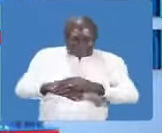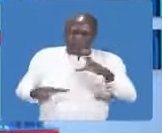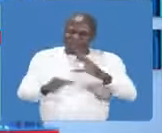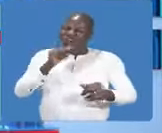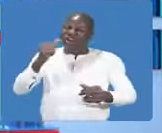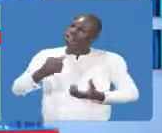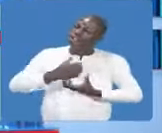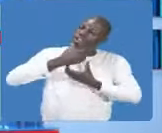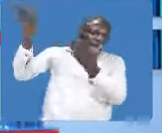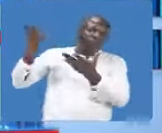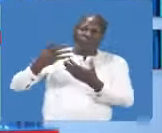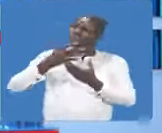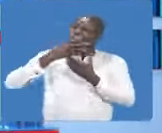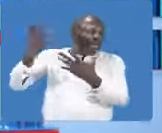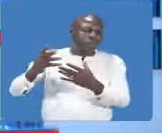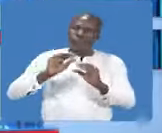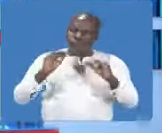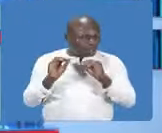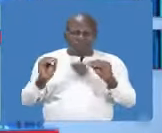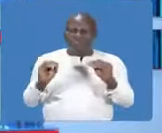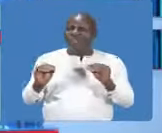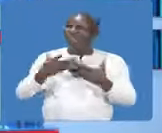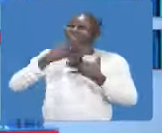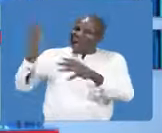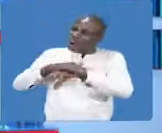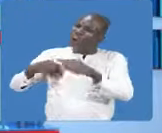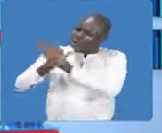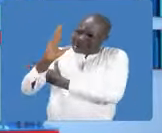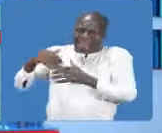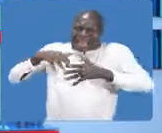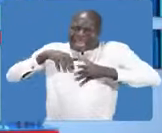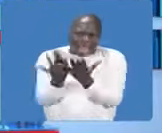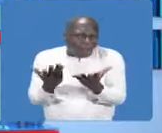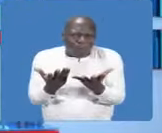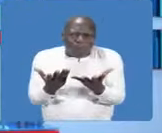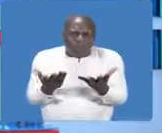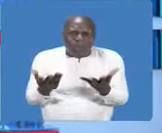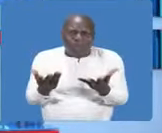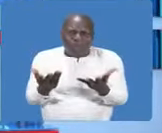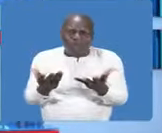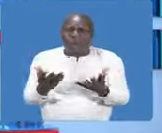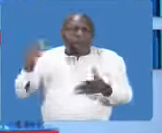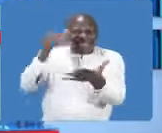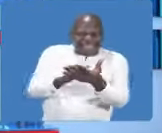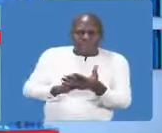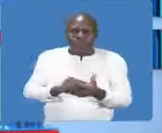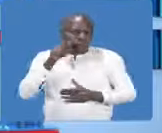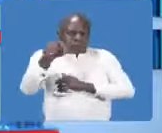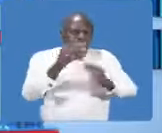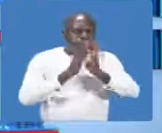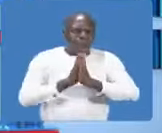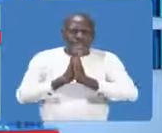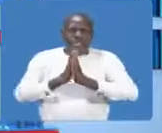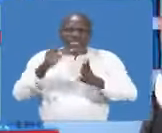e bible kwan so ye tietiem ngunya nkopon so na o keke mu agu hwan so e wo mpae bom afa mi bi sa wo abo mpae